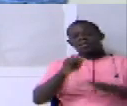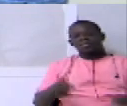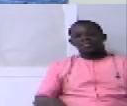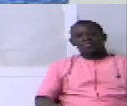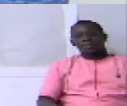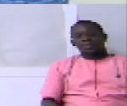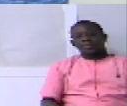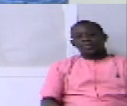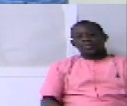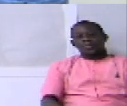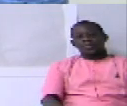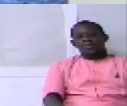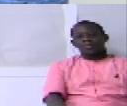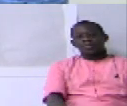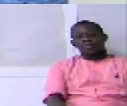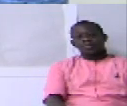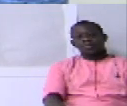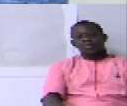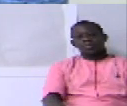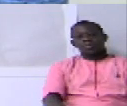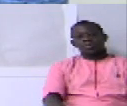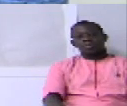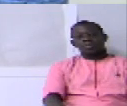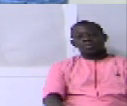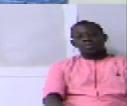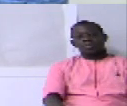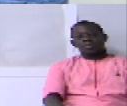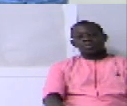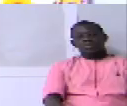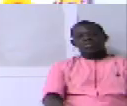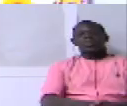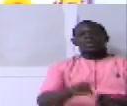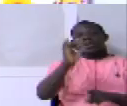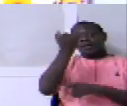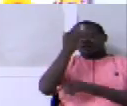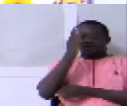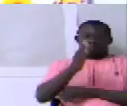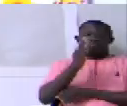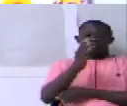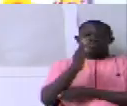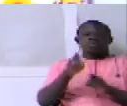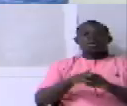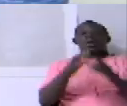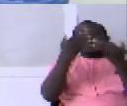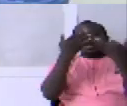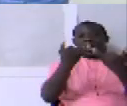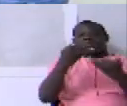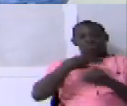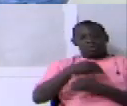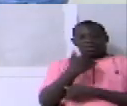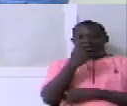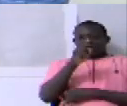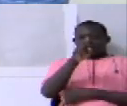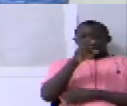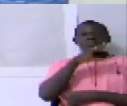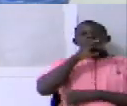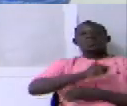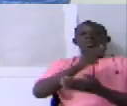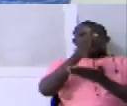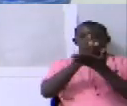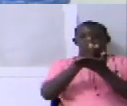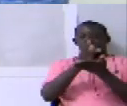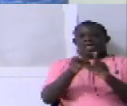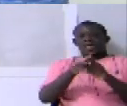soto no kulumen kake kaso sansambako. That's true. Let me ask you, Mr. Witness, if you were